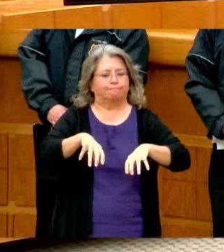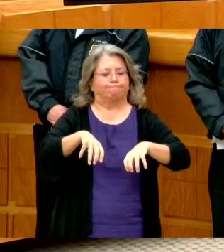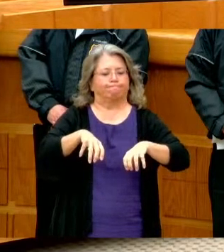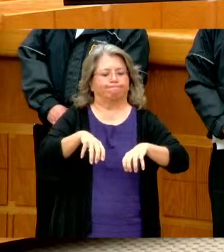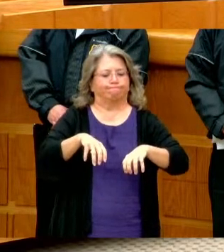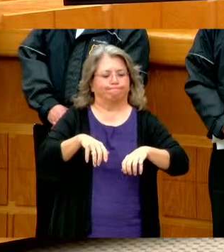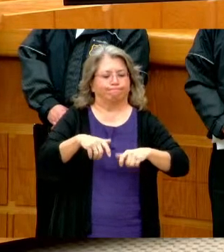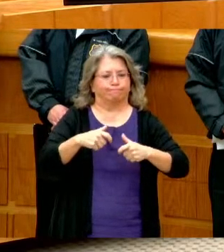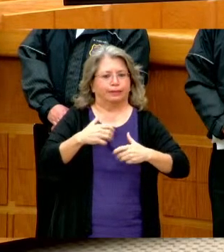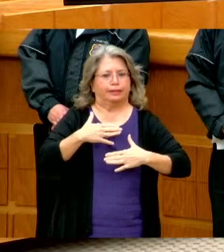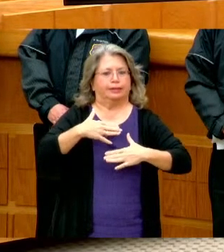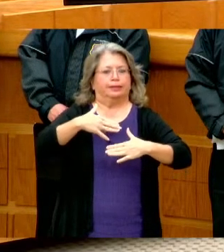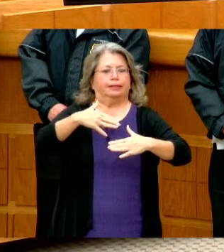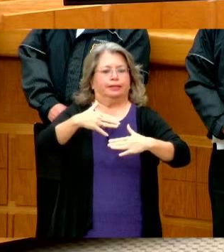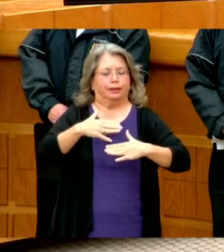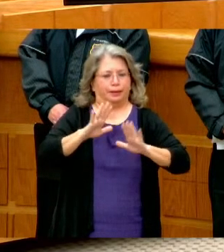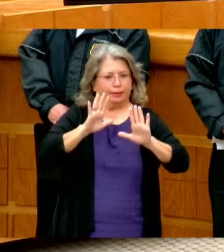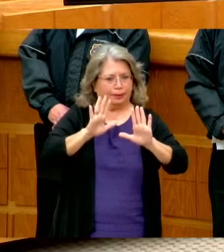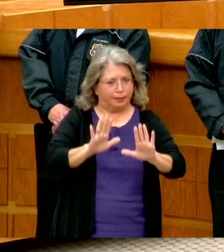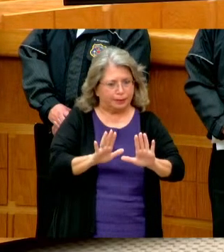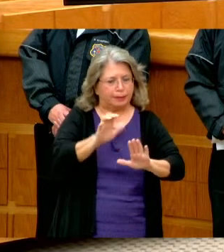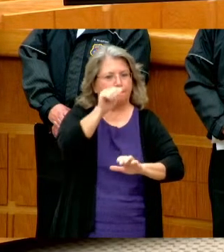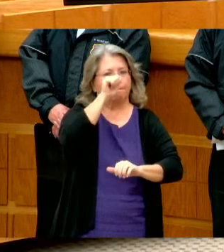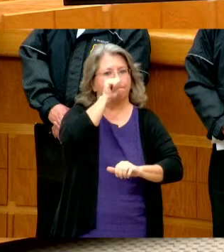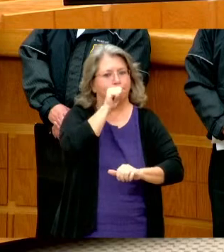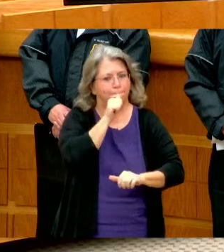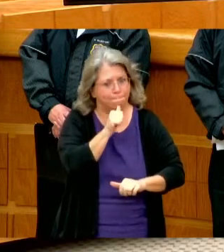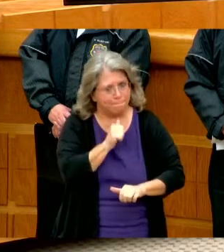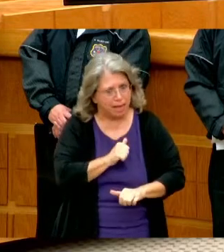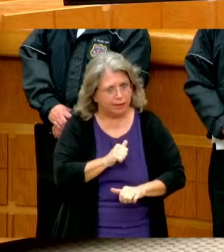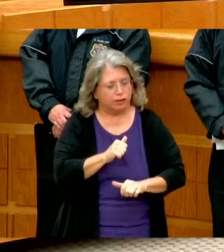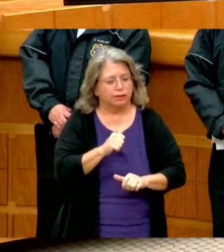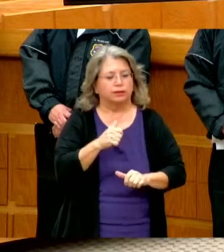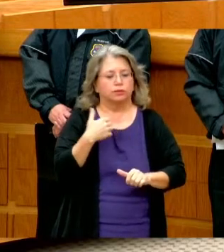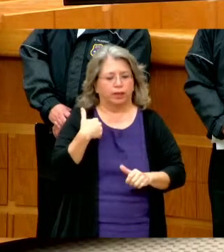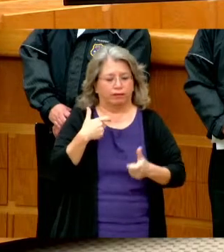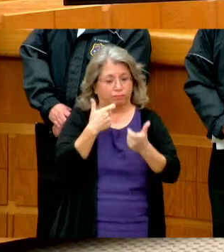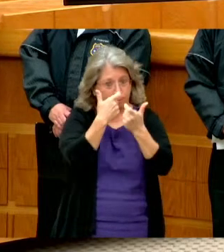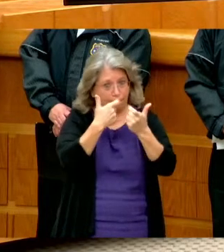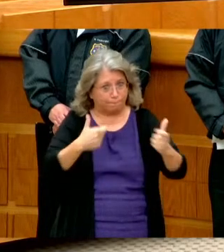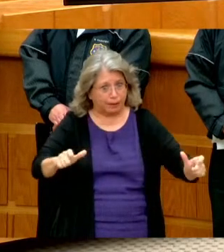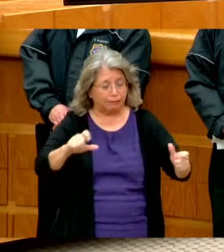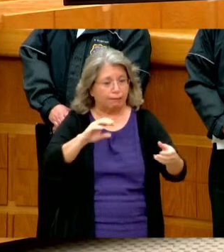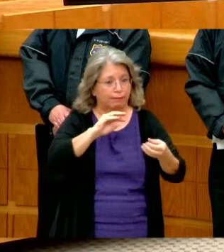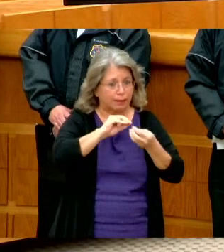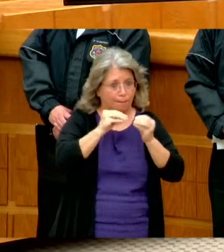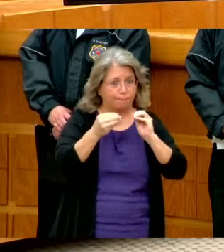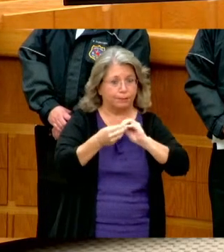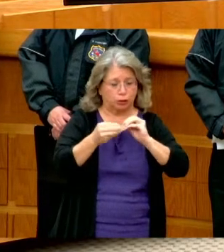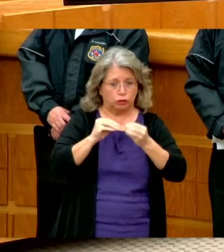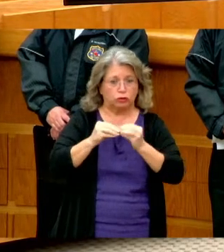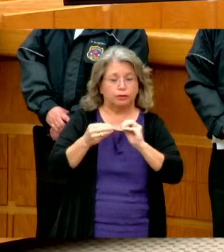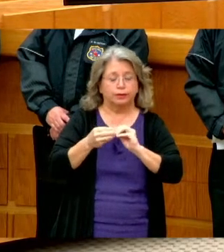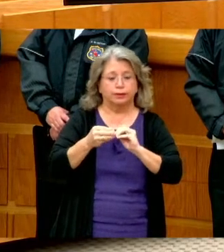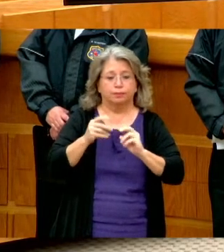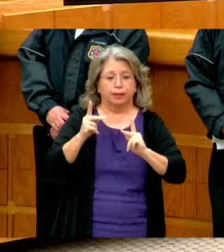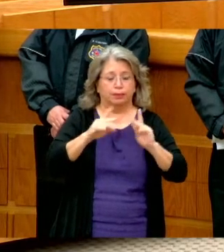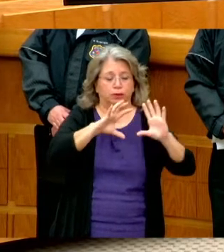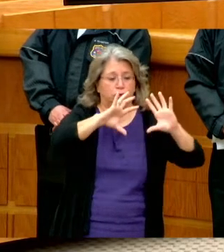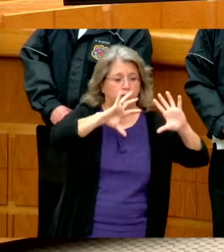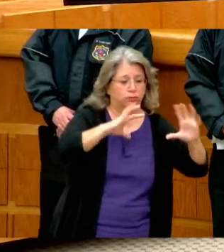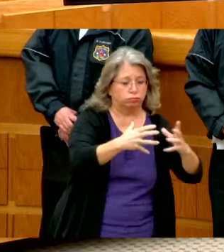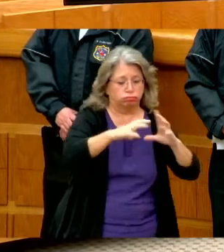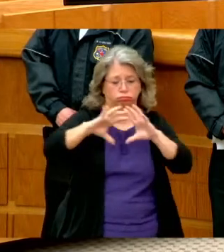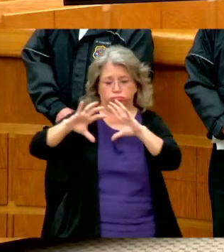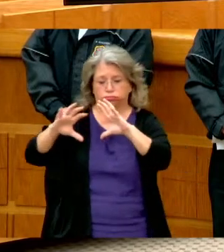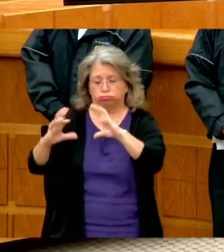because we're dealing with big numbers, and taking vaccines and getting the information